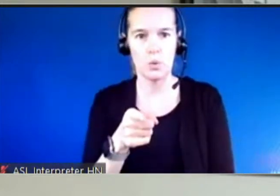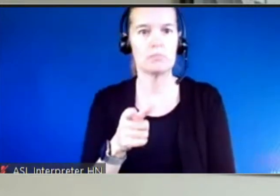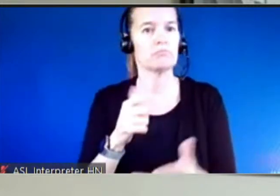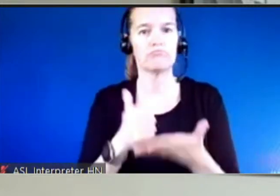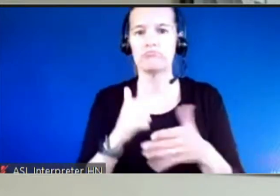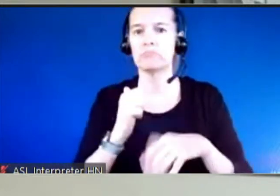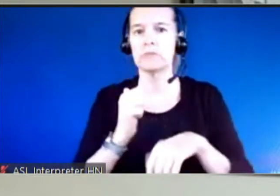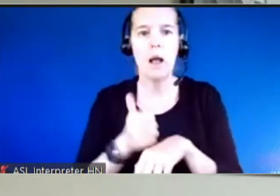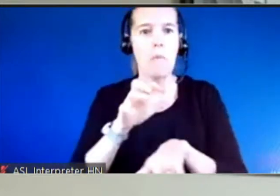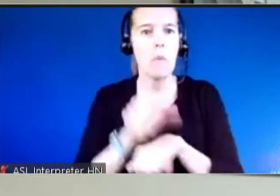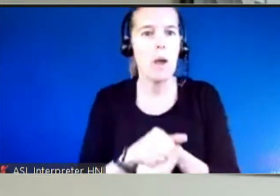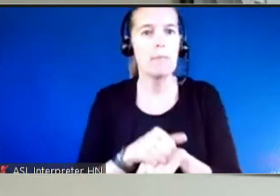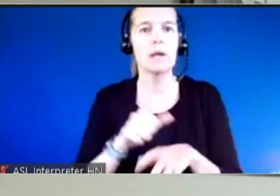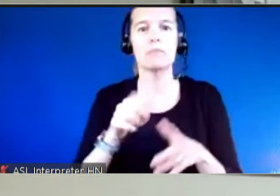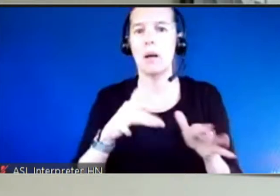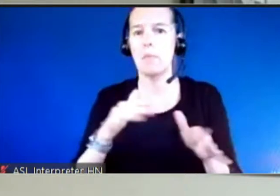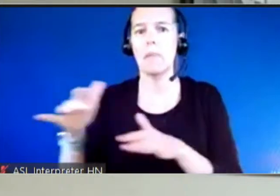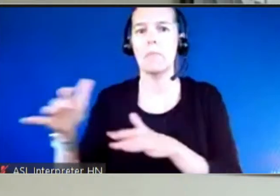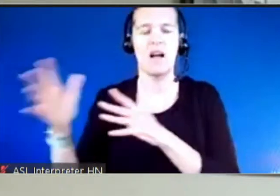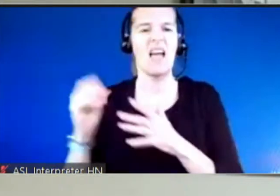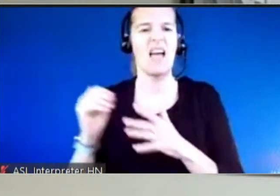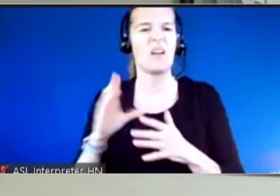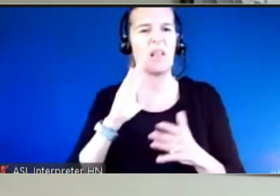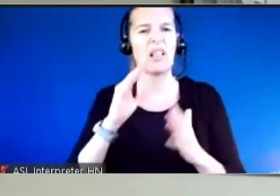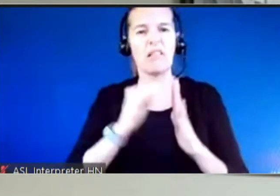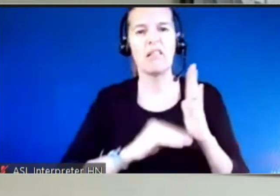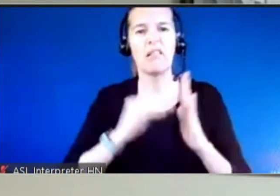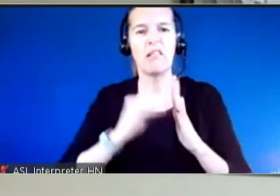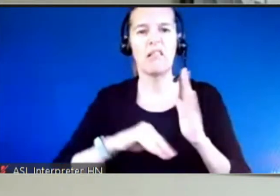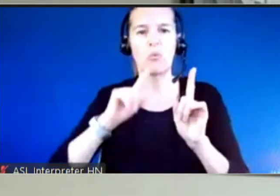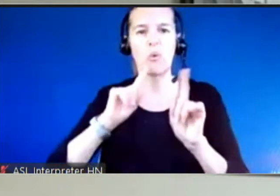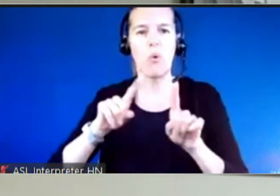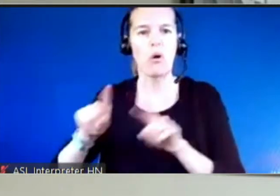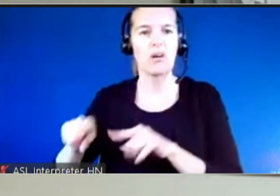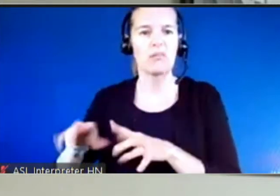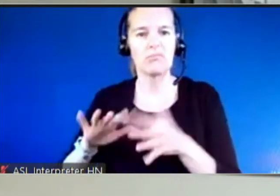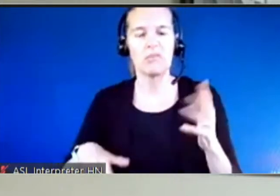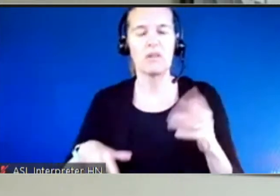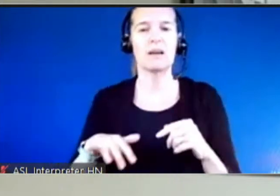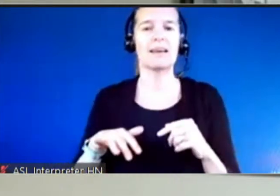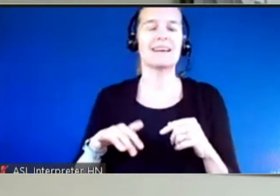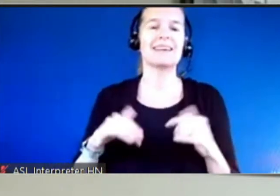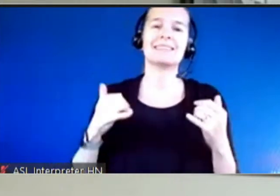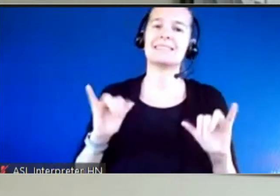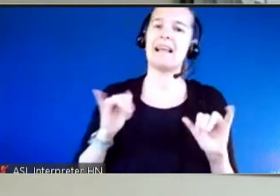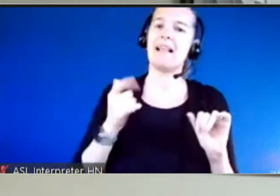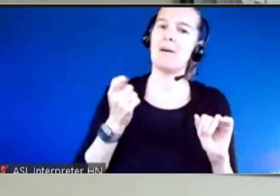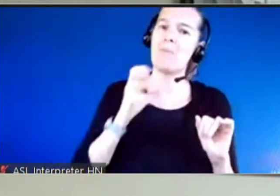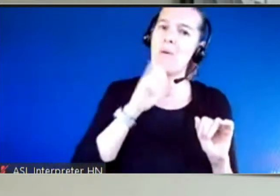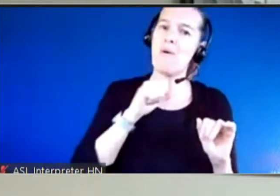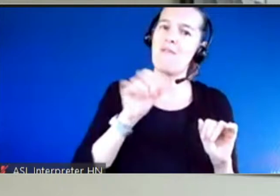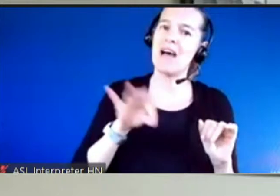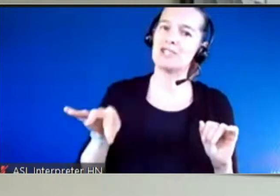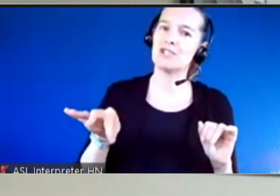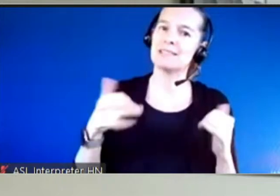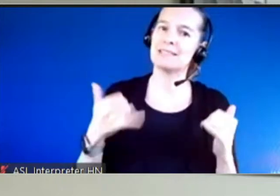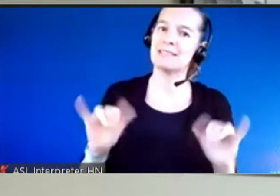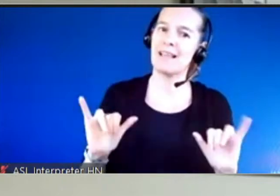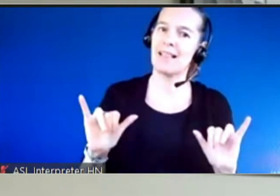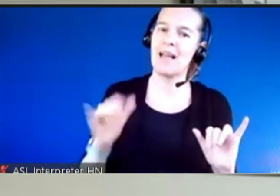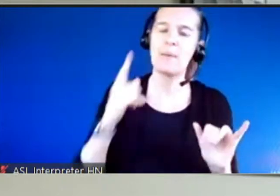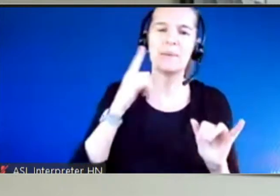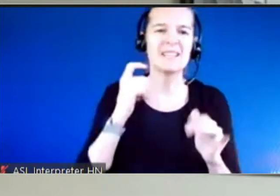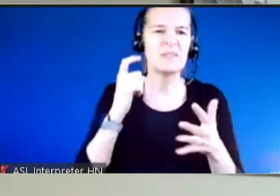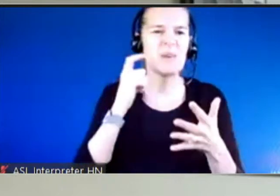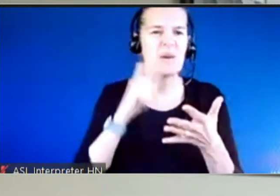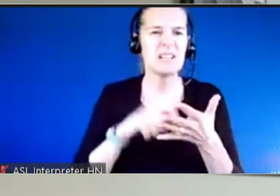reporting. We're continuing to do some old-fashioned methods because as we've seen, some of these new platforms don't work the